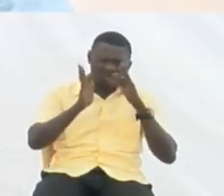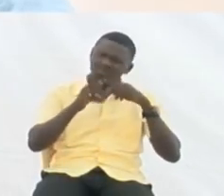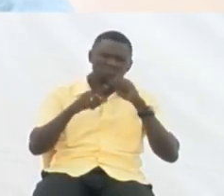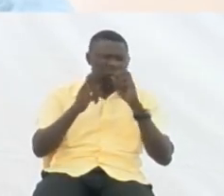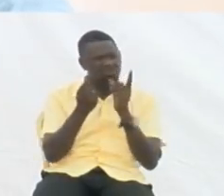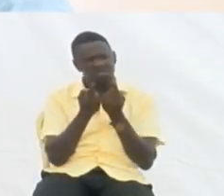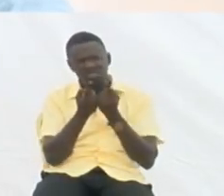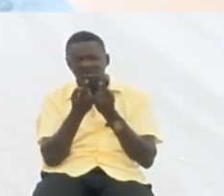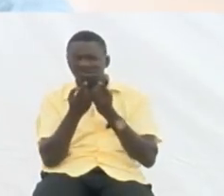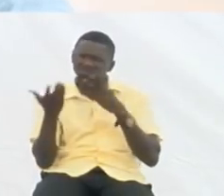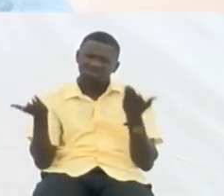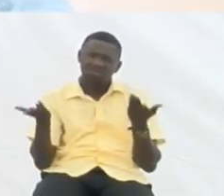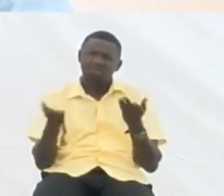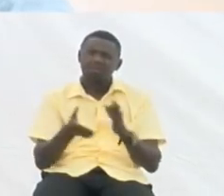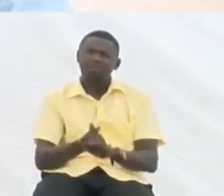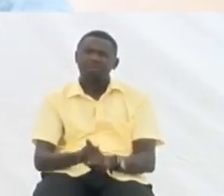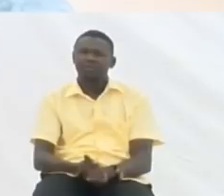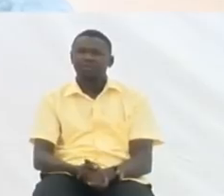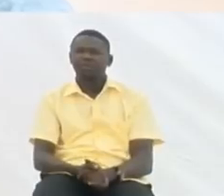wonya